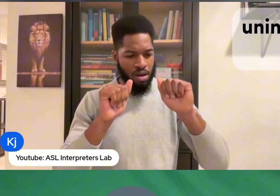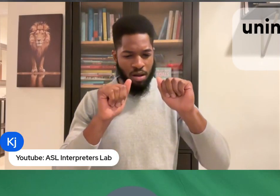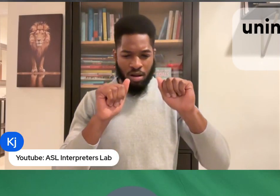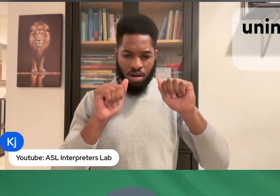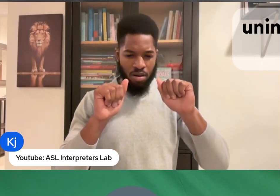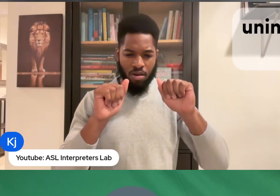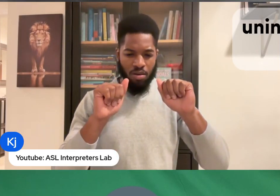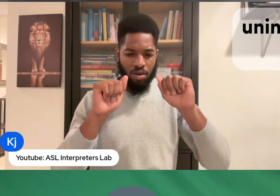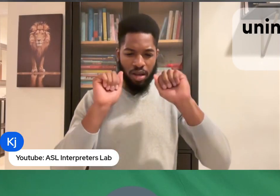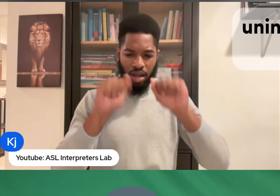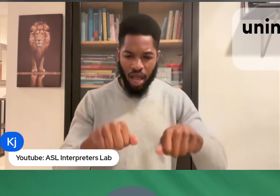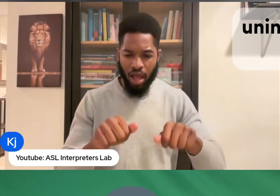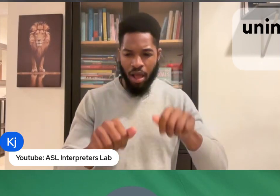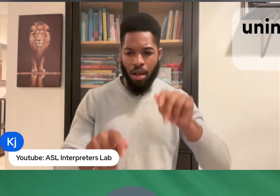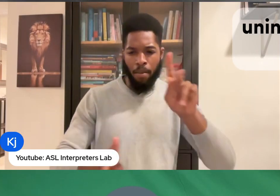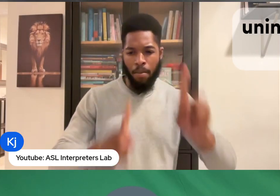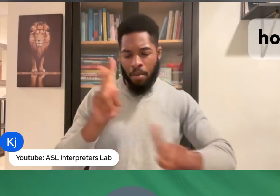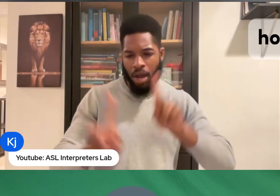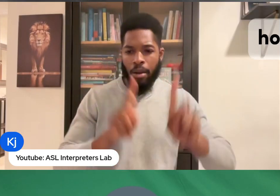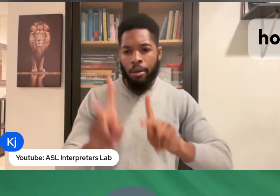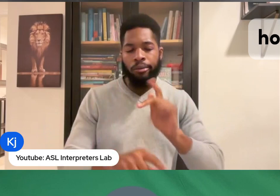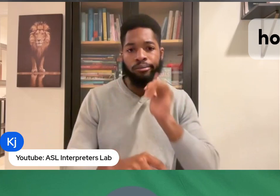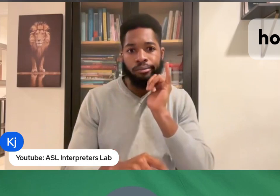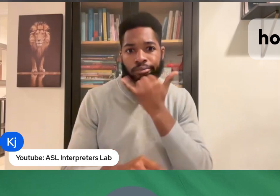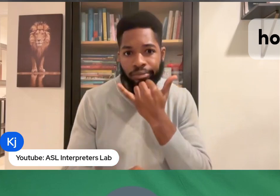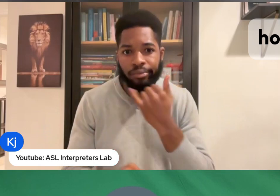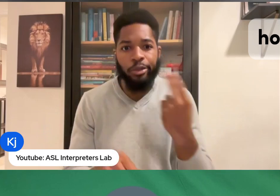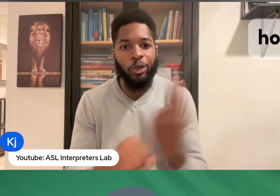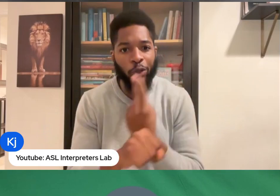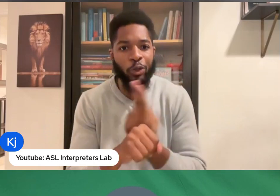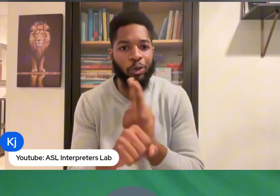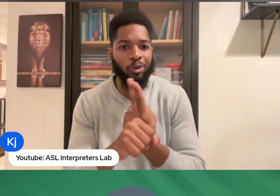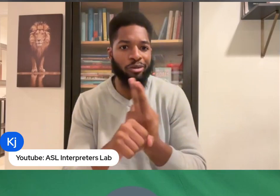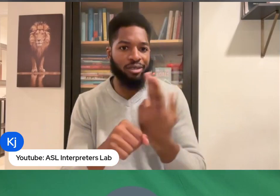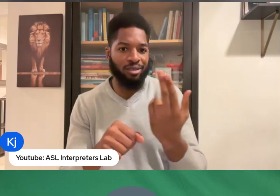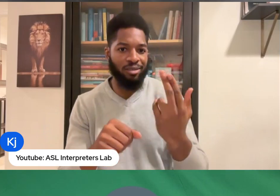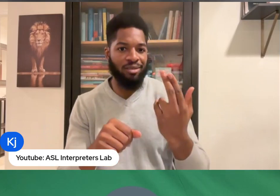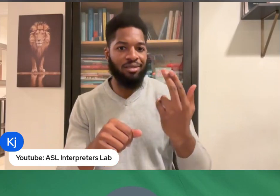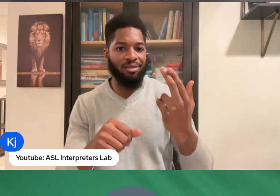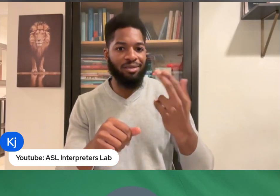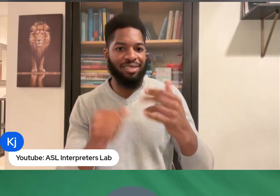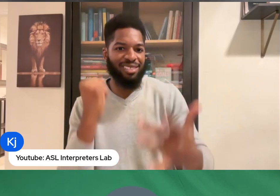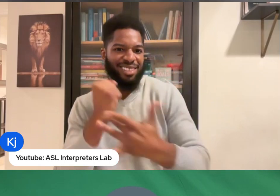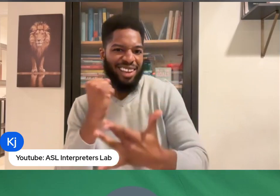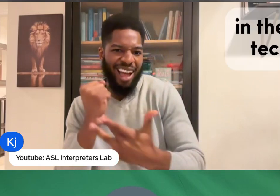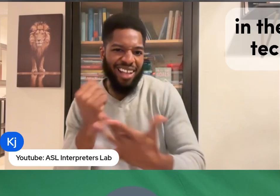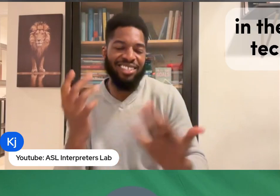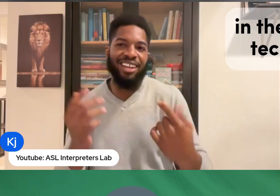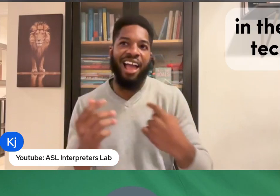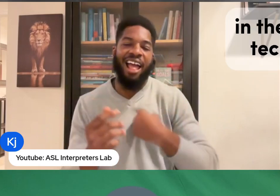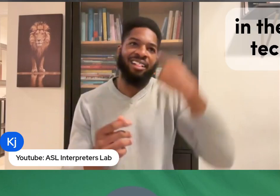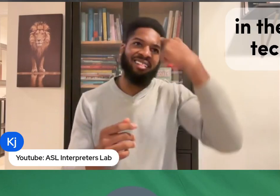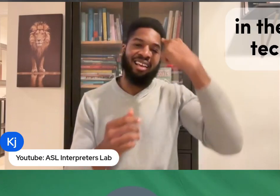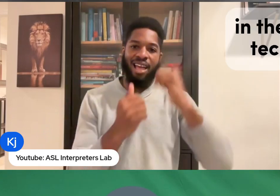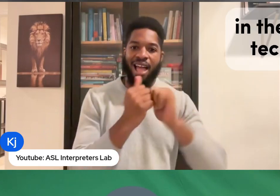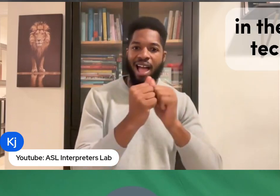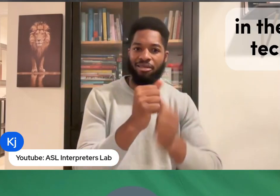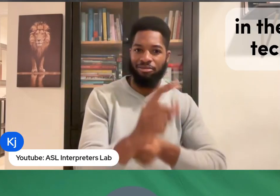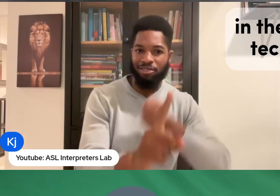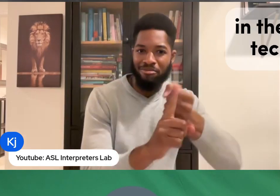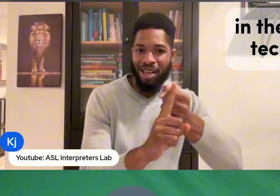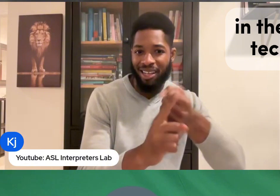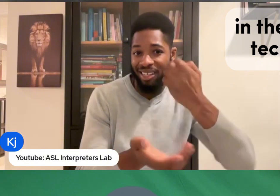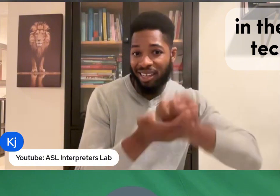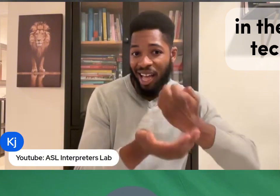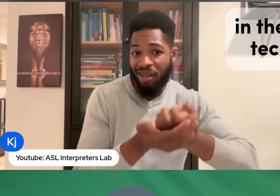unintended consequences with technology, how it impacts our economy. Um, in the wrong hands, all this